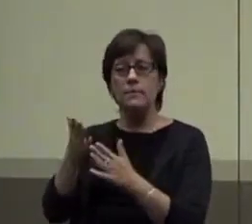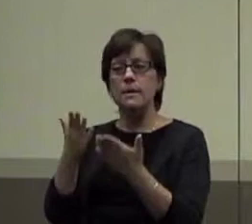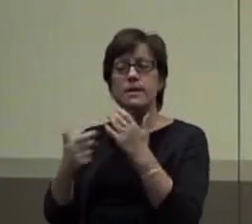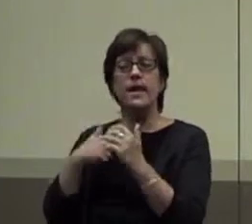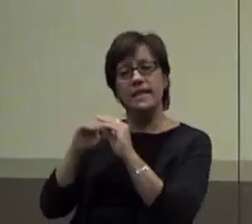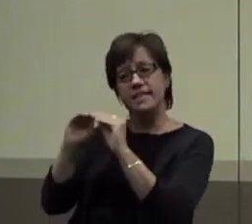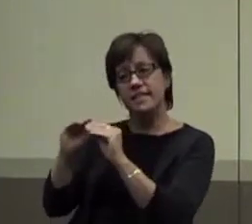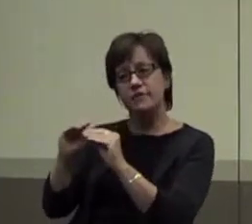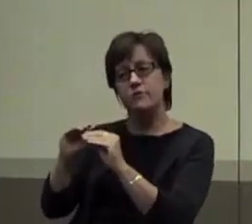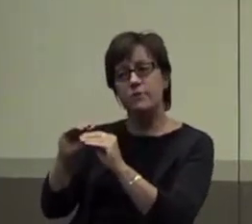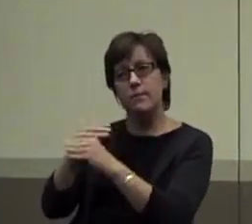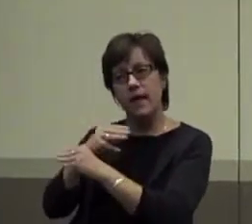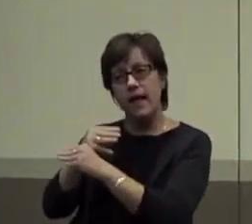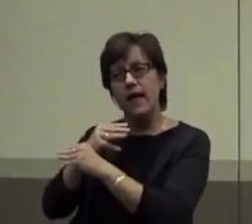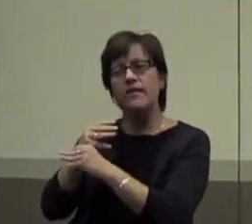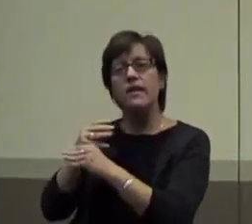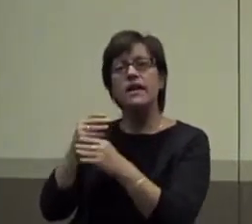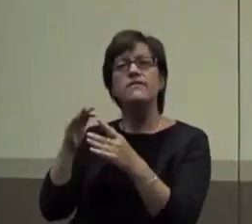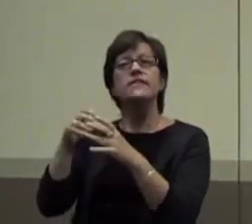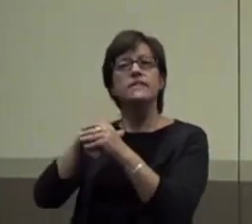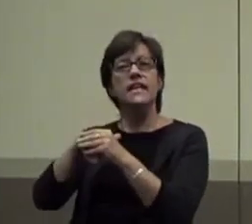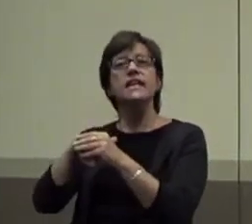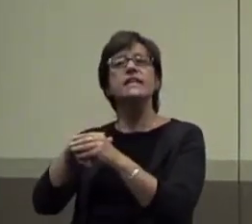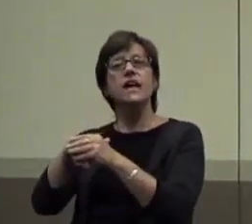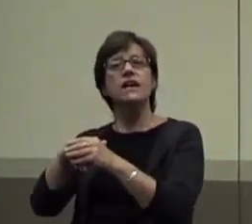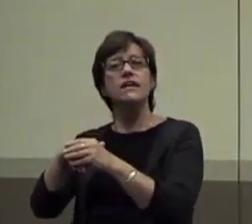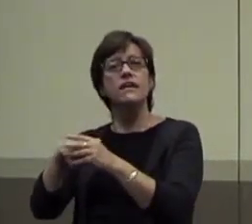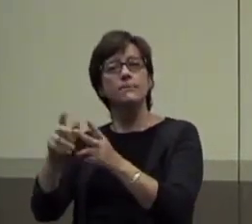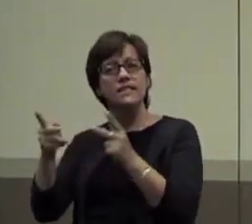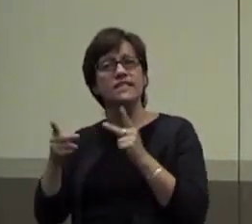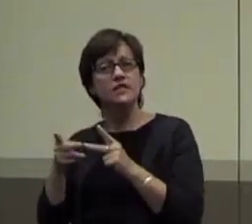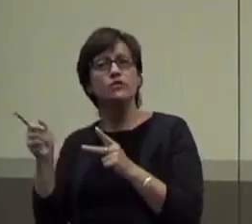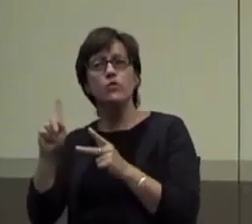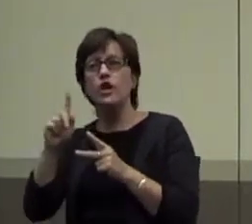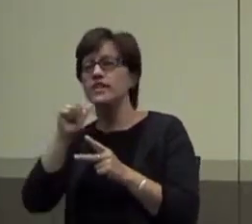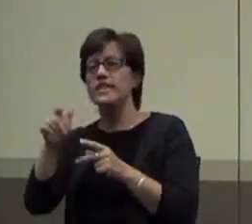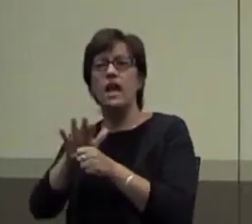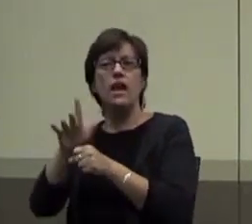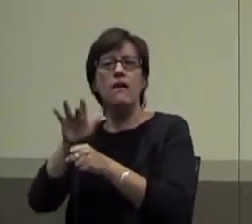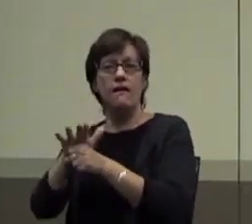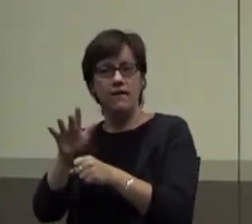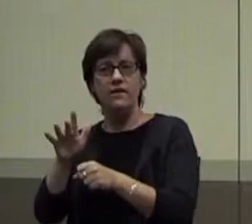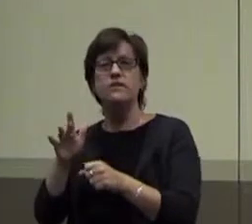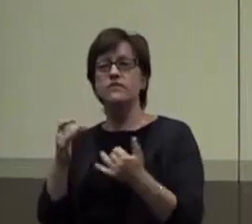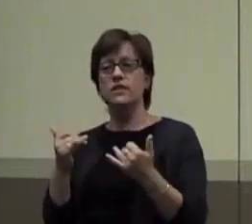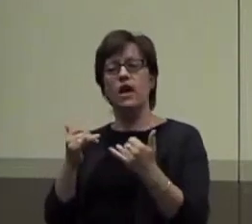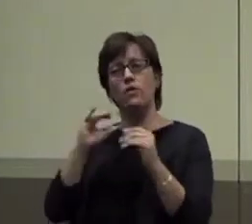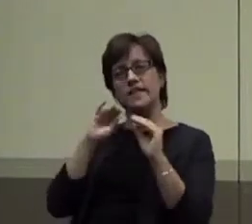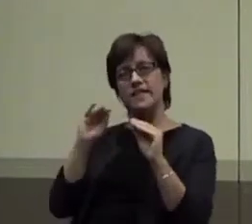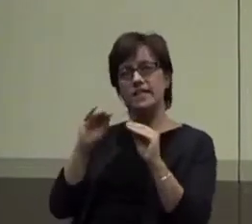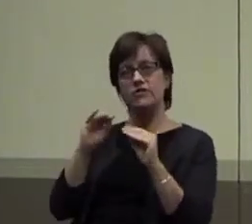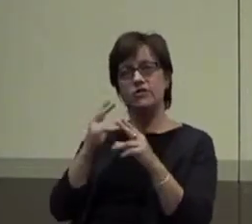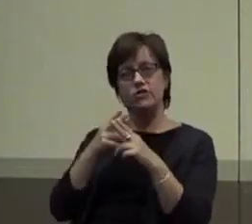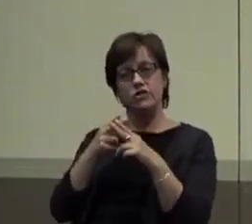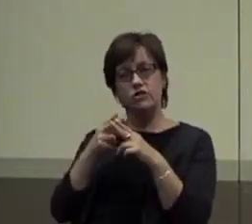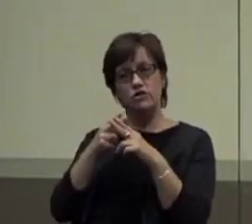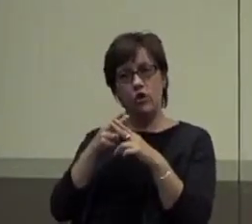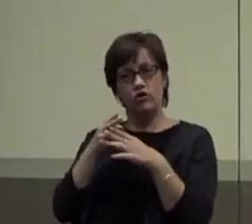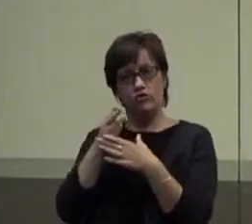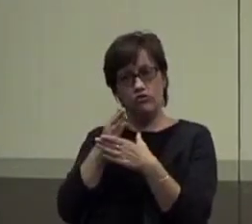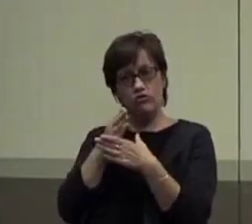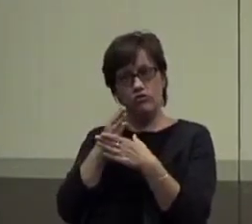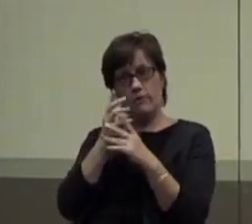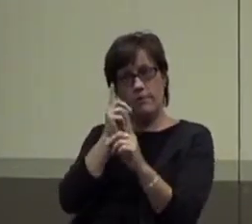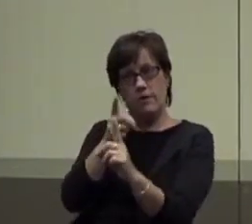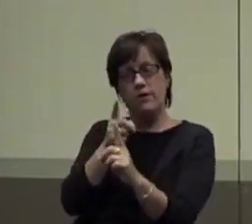he's in a place where he's not tantruming. And so right now, we kind of teach this as a short-term objective, right? We're willing to take this,